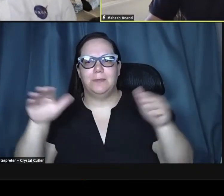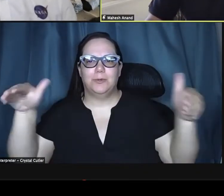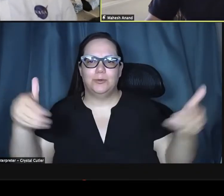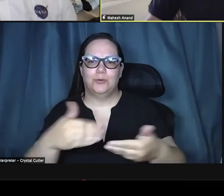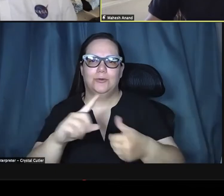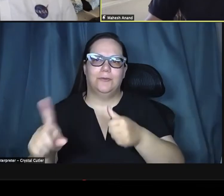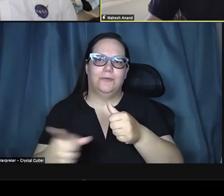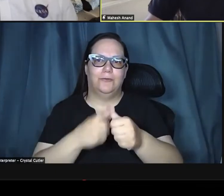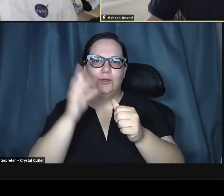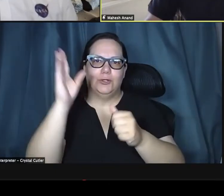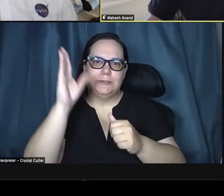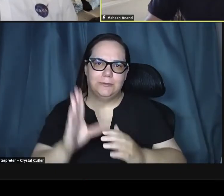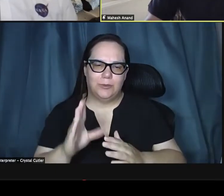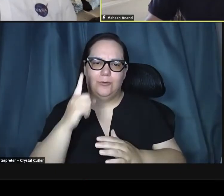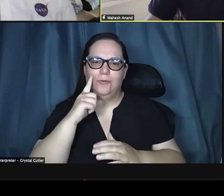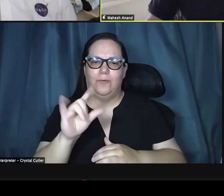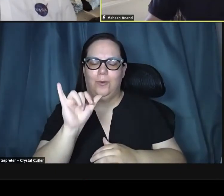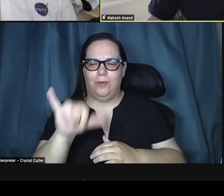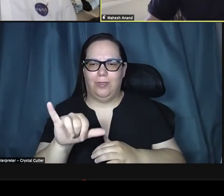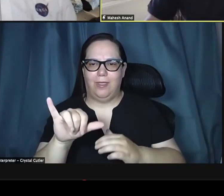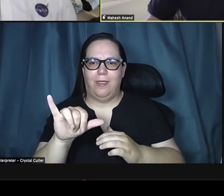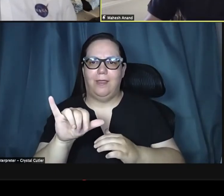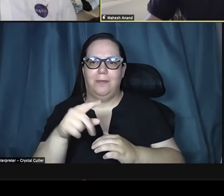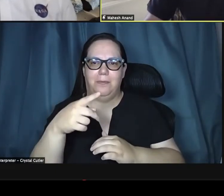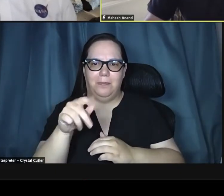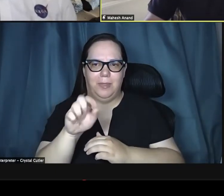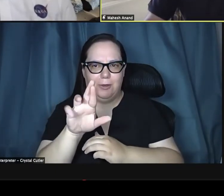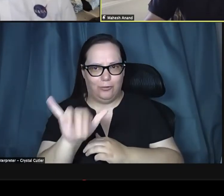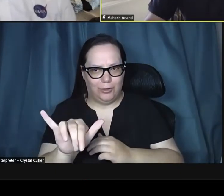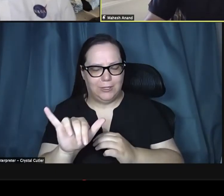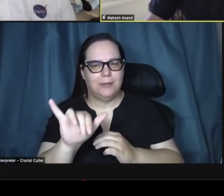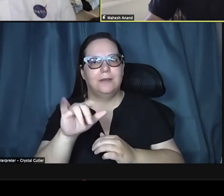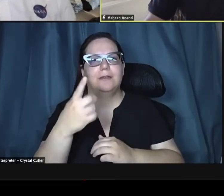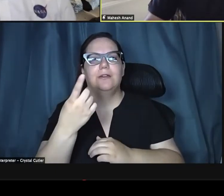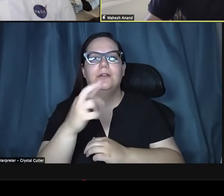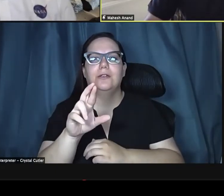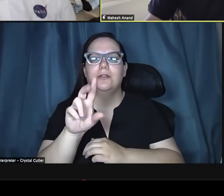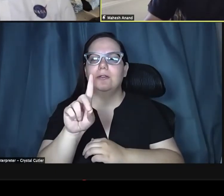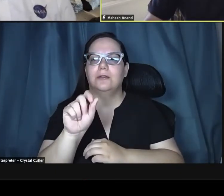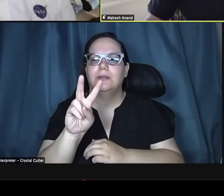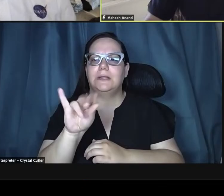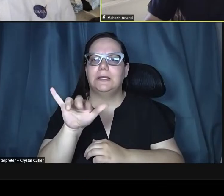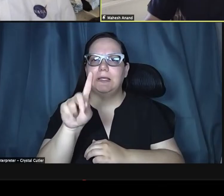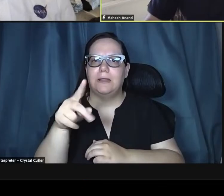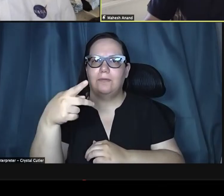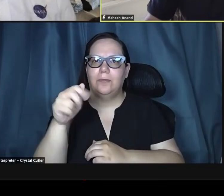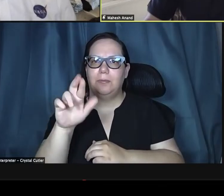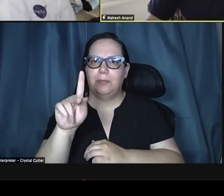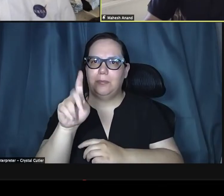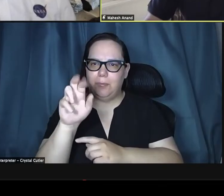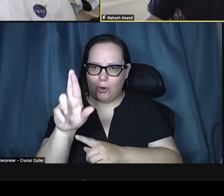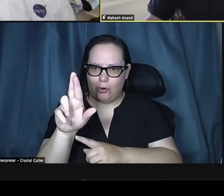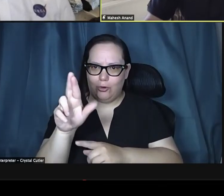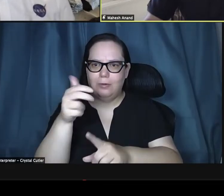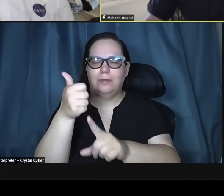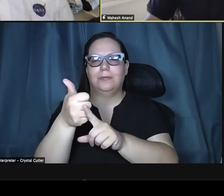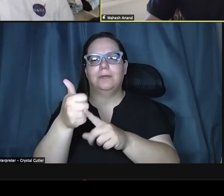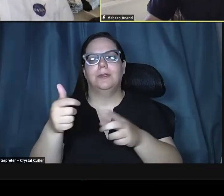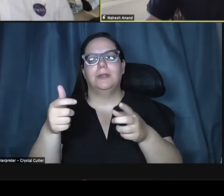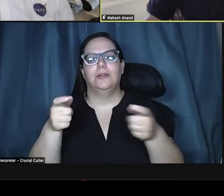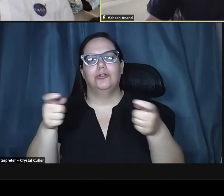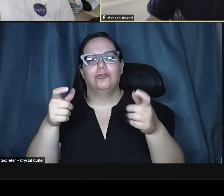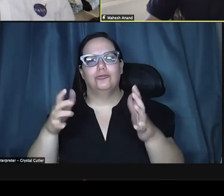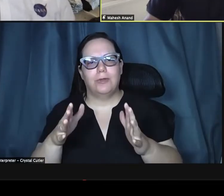speaker of our plenary, Dr. David Parker. Dr. David Parker is the director